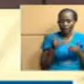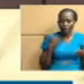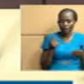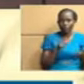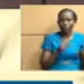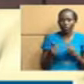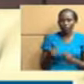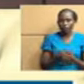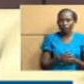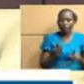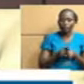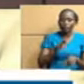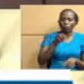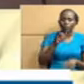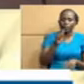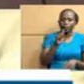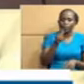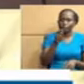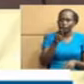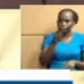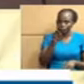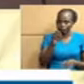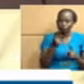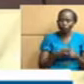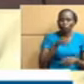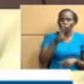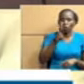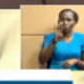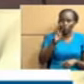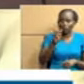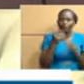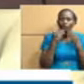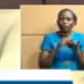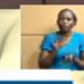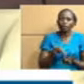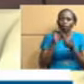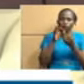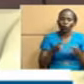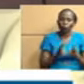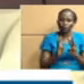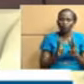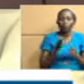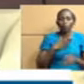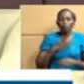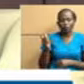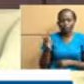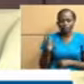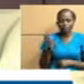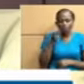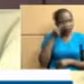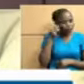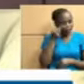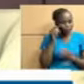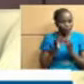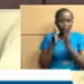Of course, to Martin Nsubuga from UBRA. I'd like to thank in a very special way my colleague, Susan